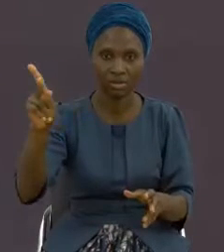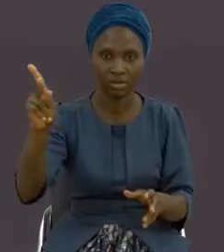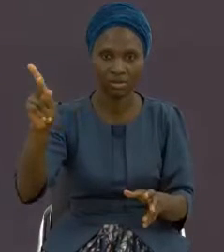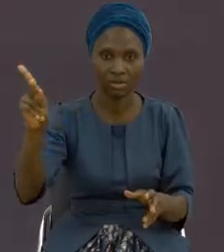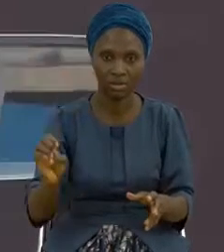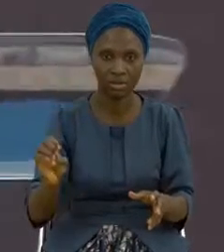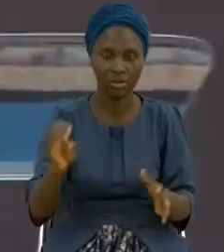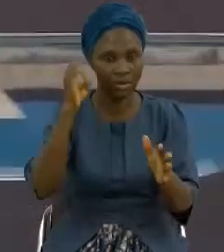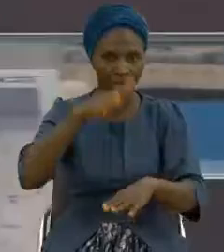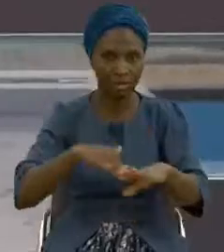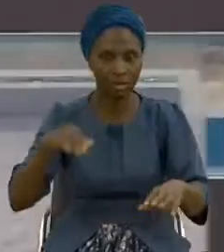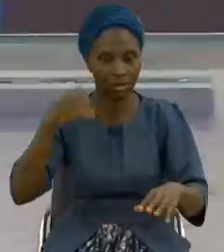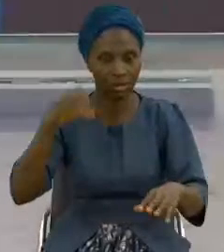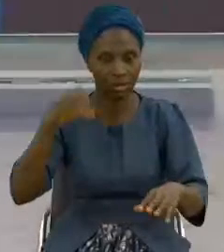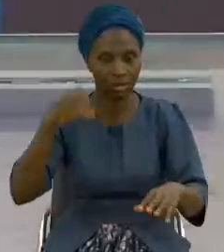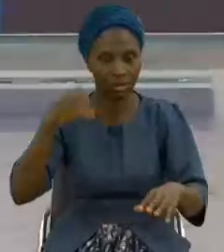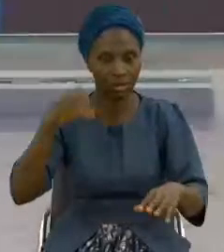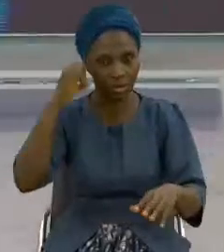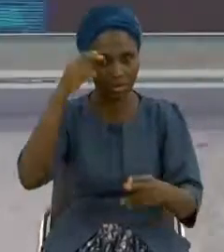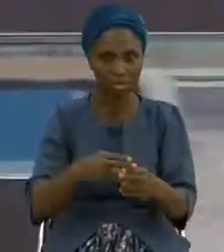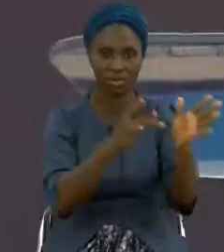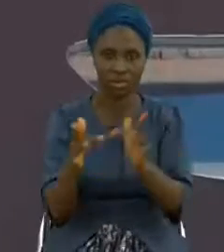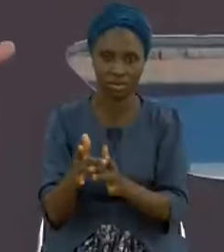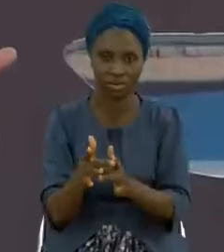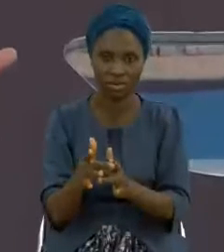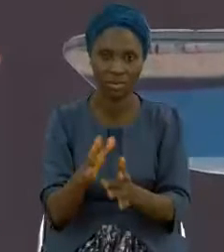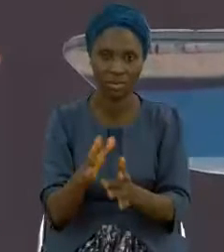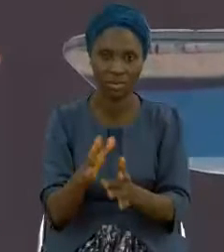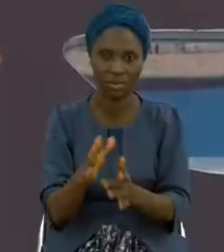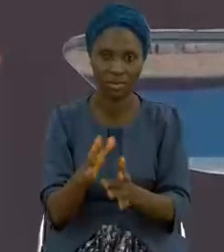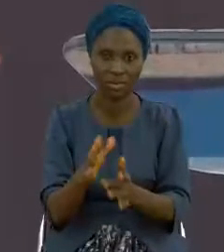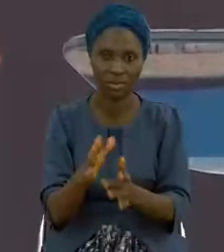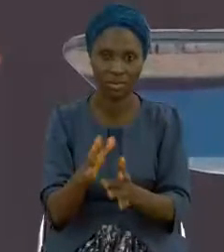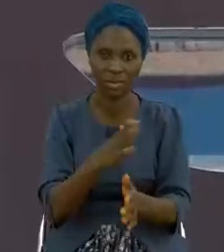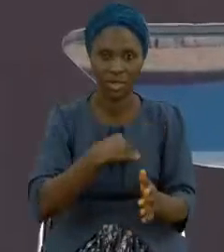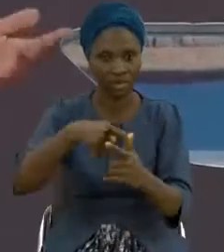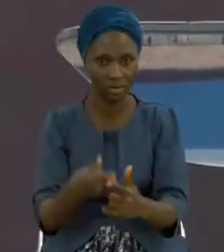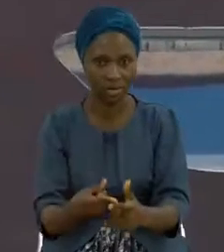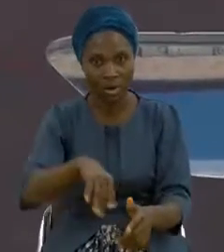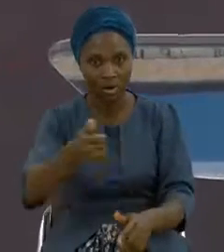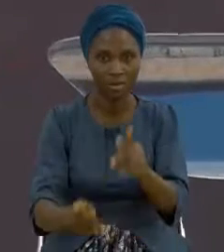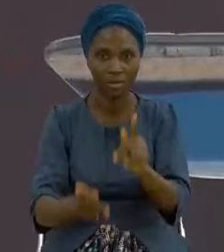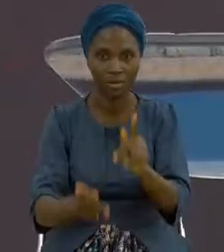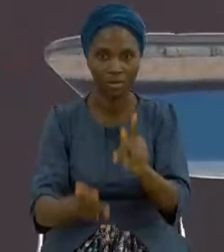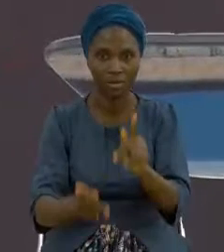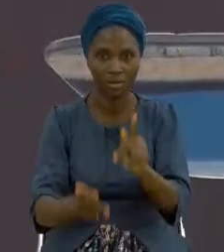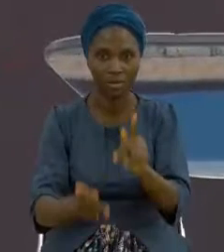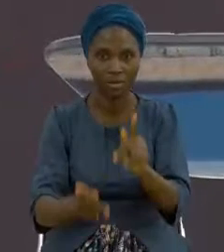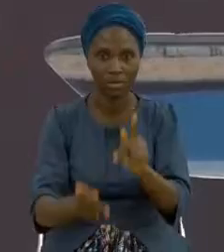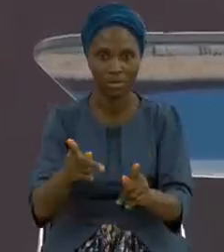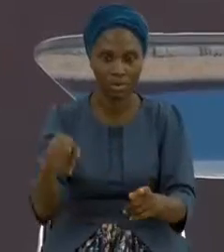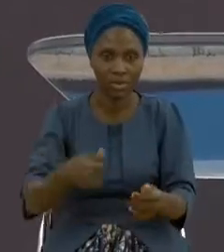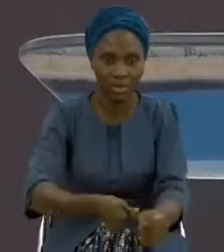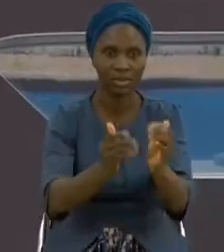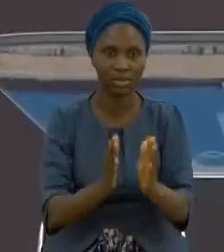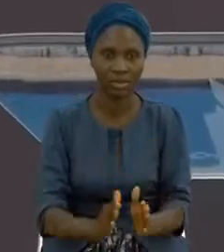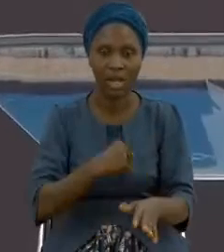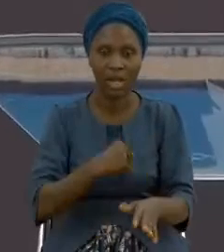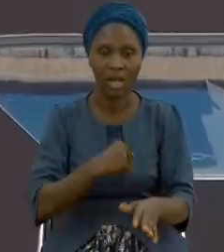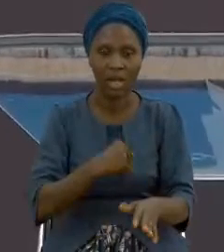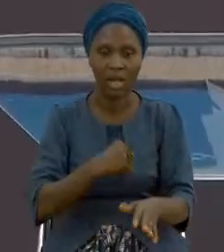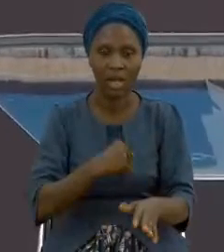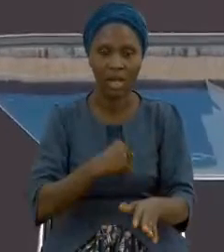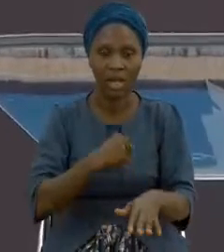Jesus. And then all the people, the disciples, and all the sinners that came, they called